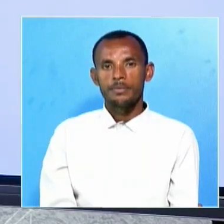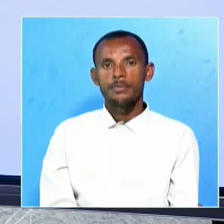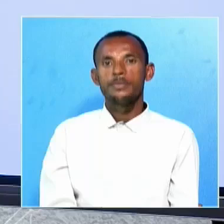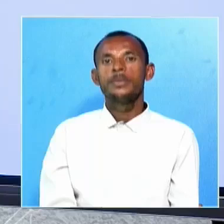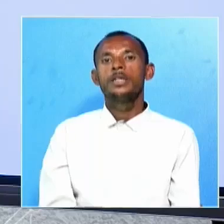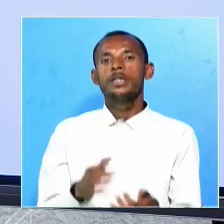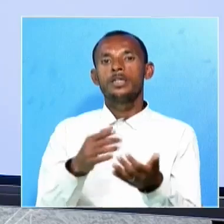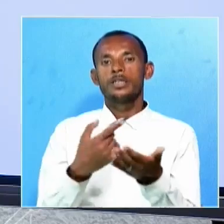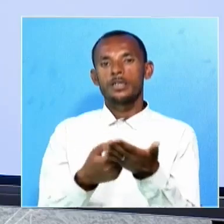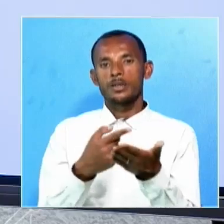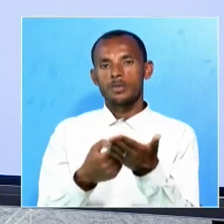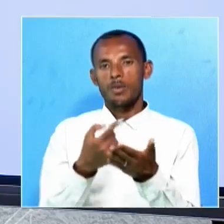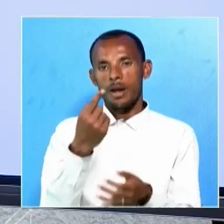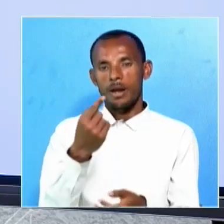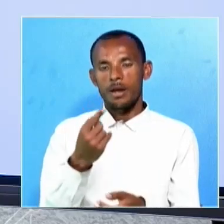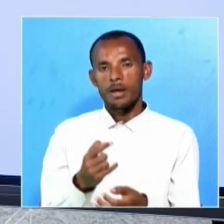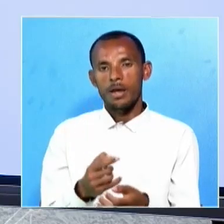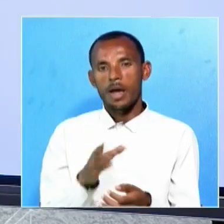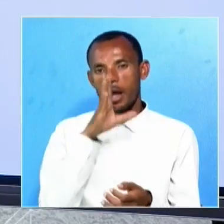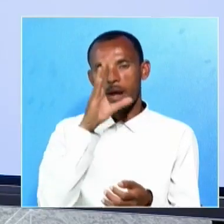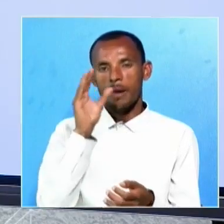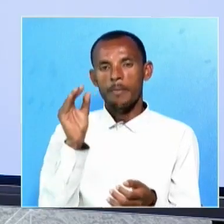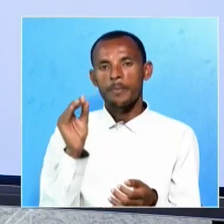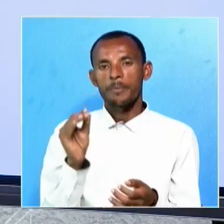Say this one. And